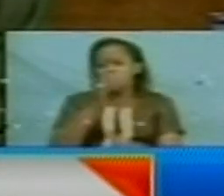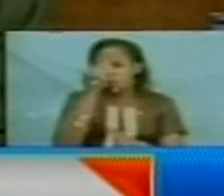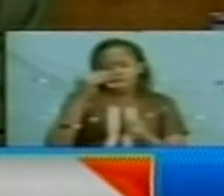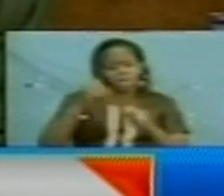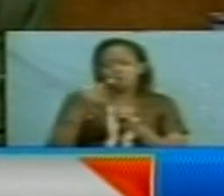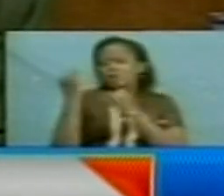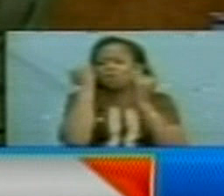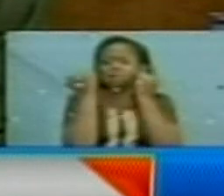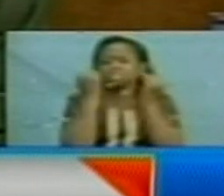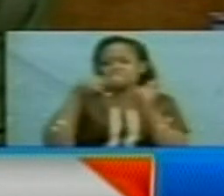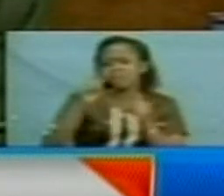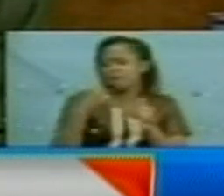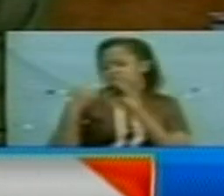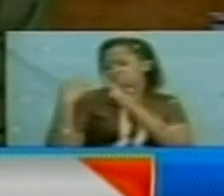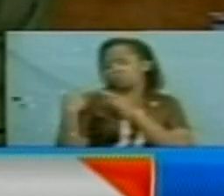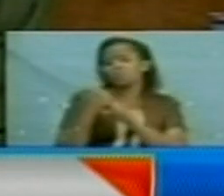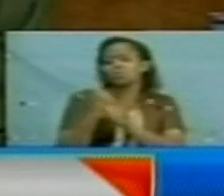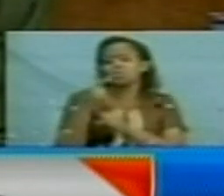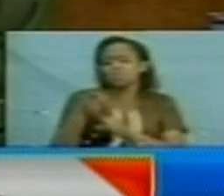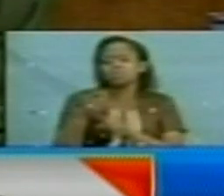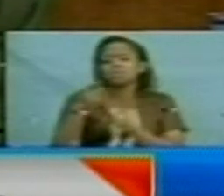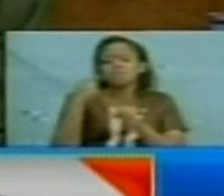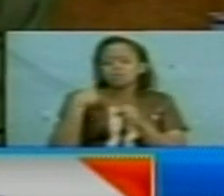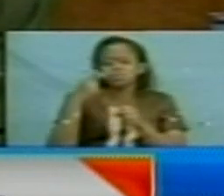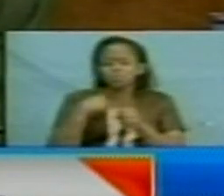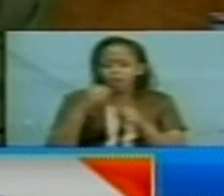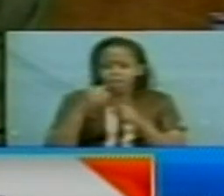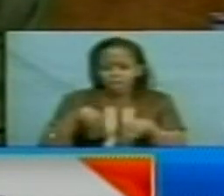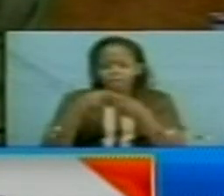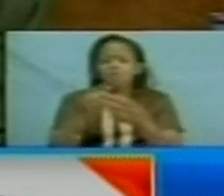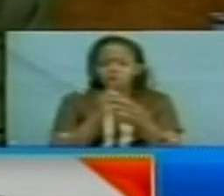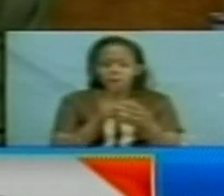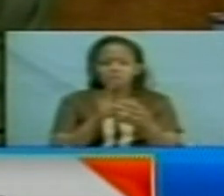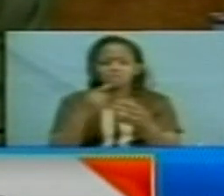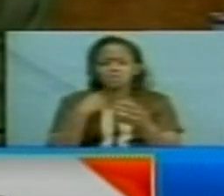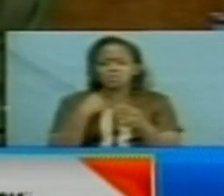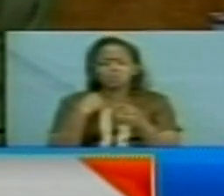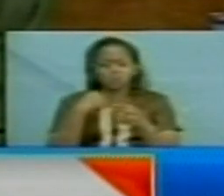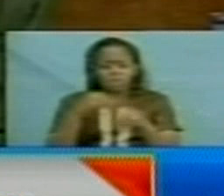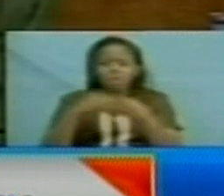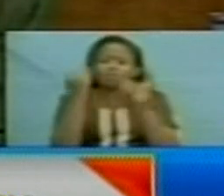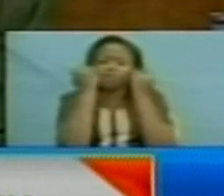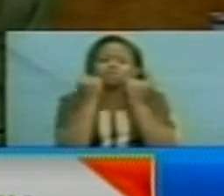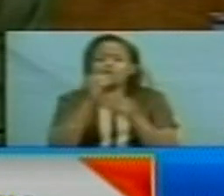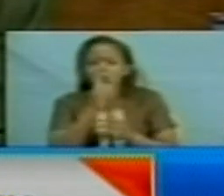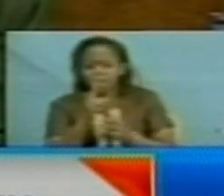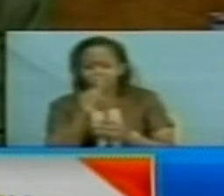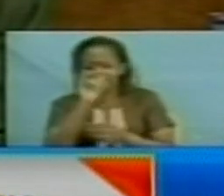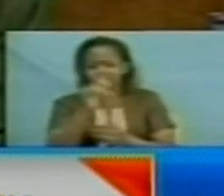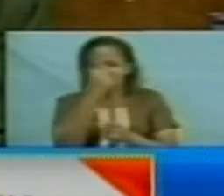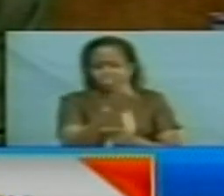jurisdiction. Regarding orders as to costs, the court orders that each